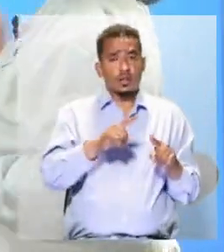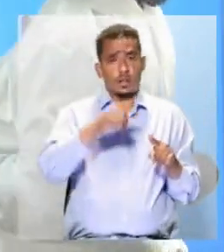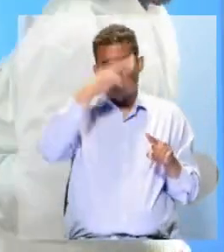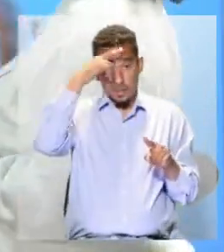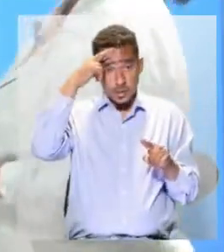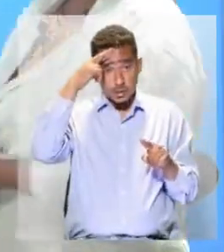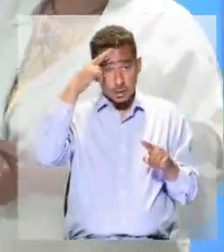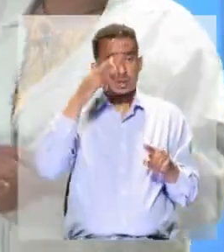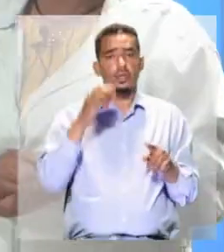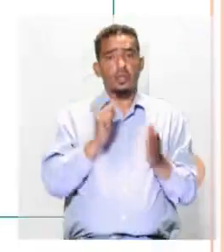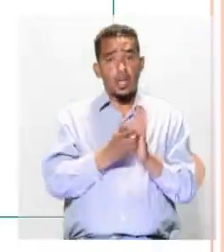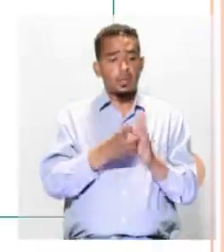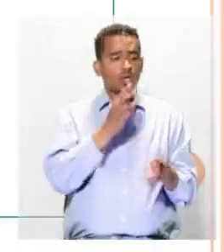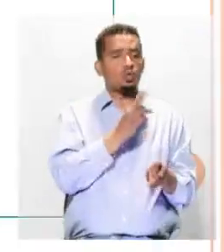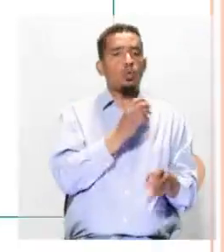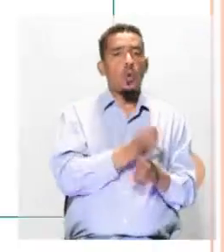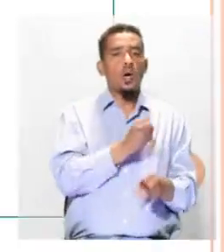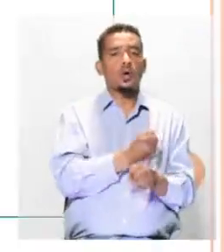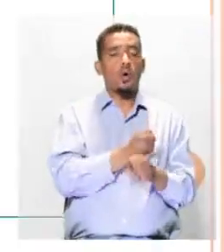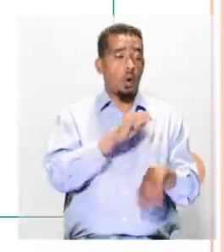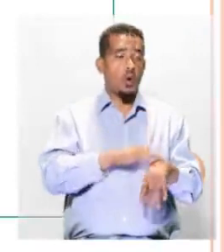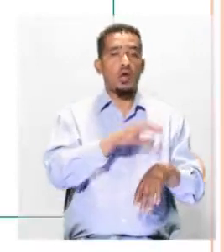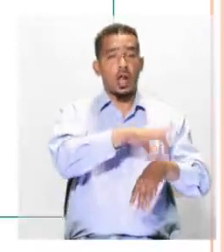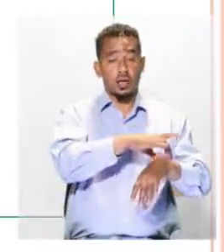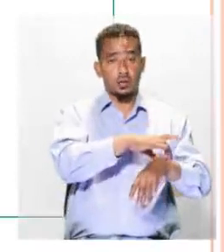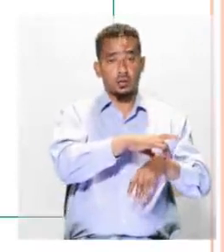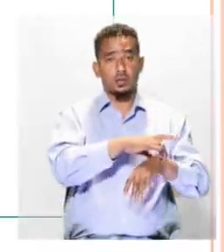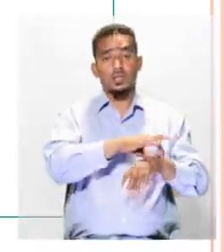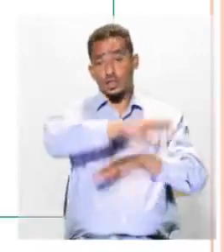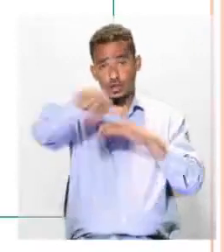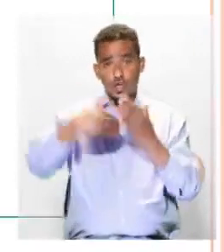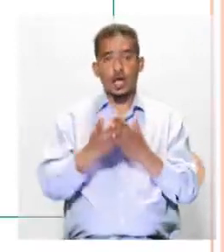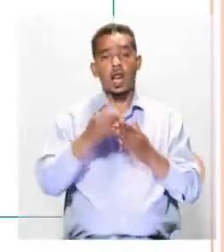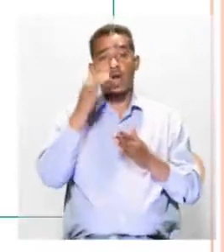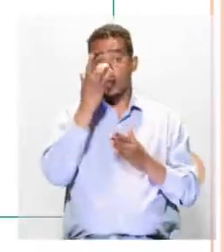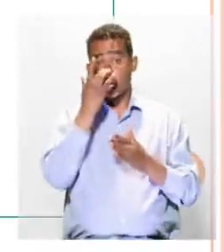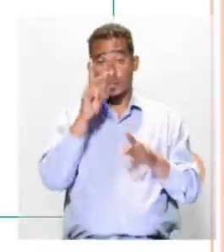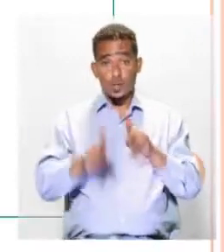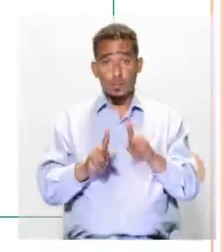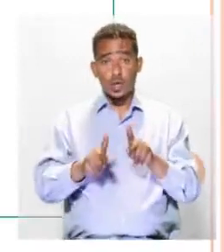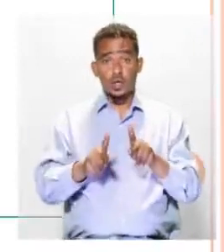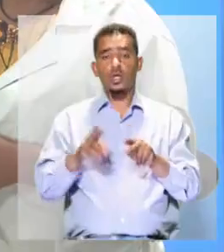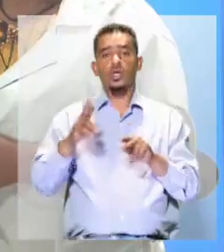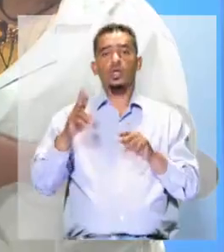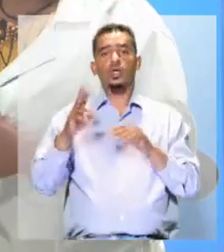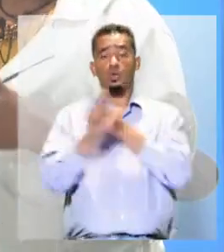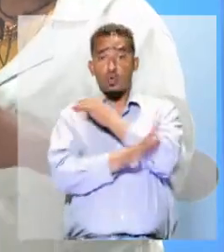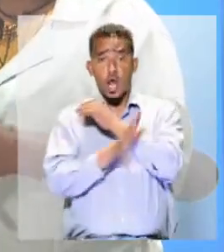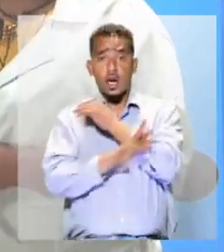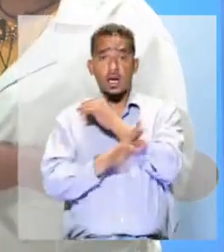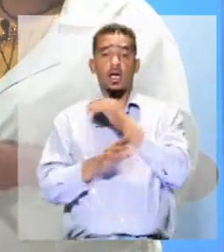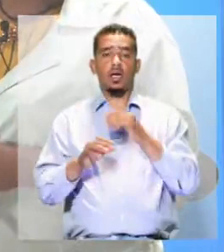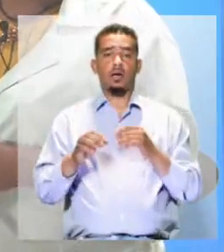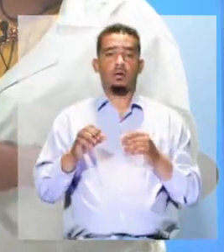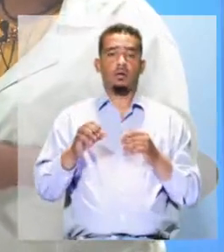to work on land. In general, people of Africa most live in rural area since they have